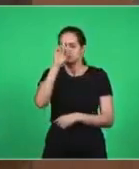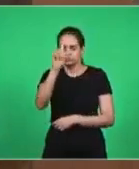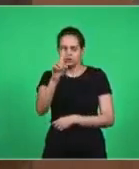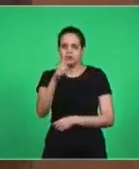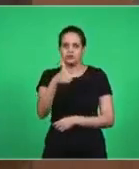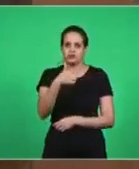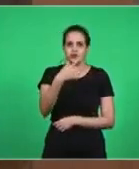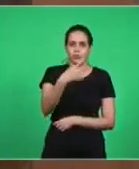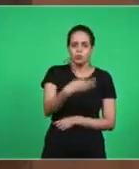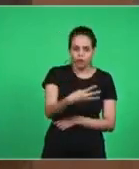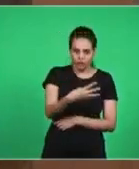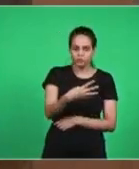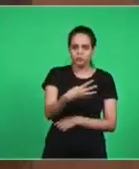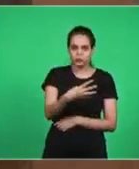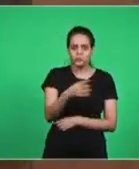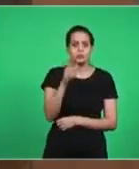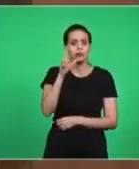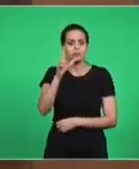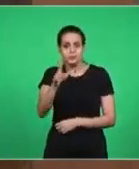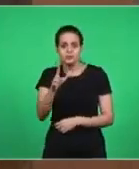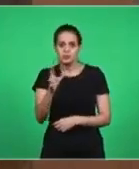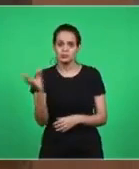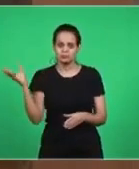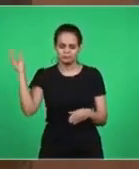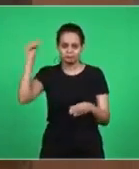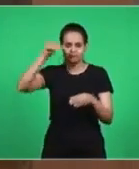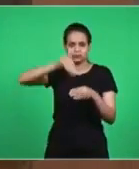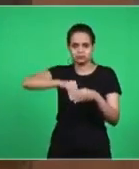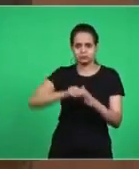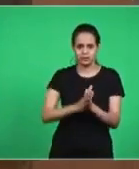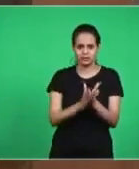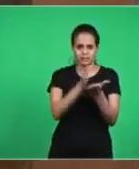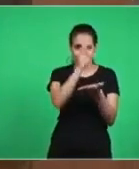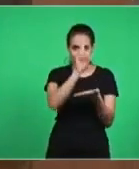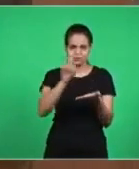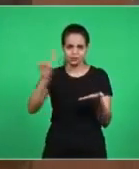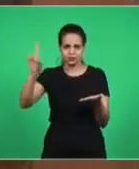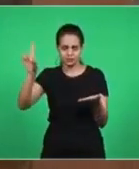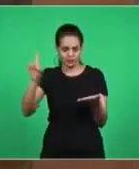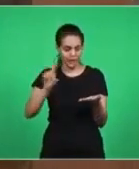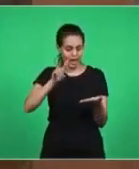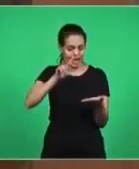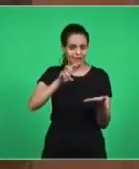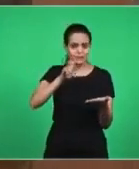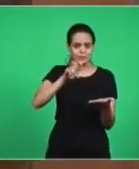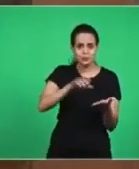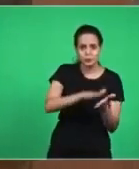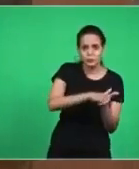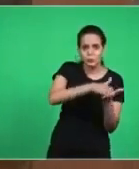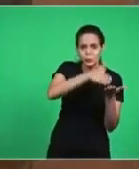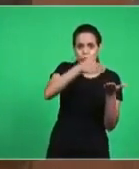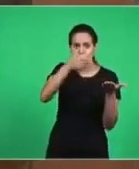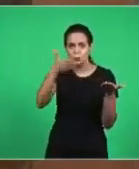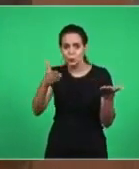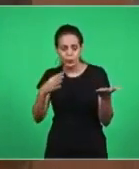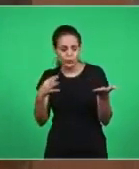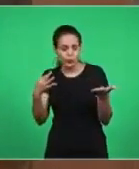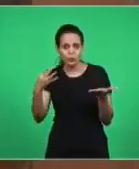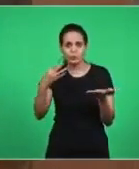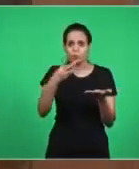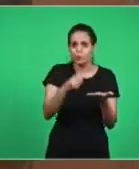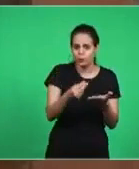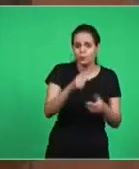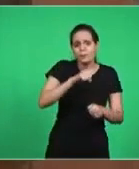they were able to place all the eschatology inside of a period which was